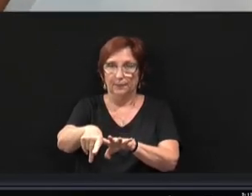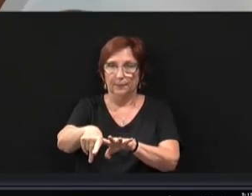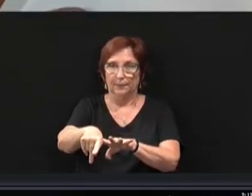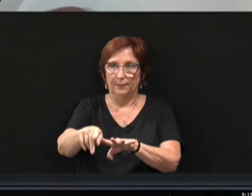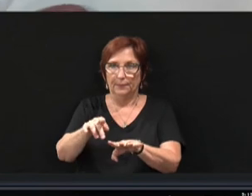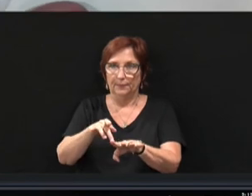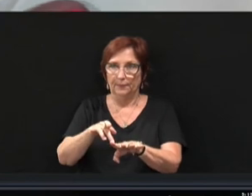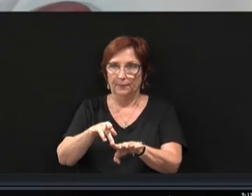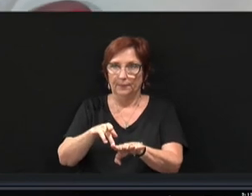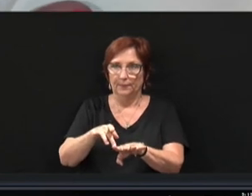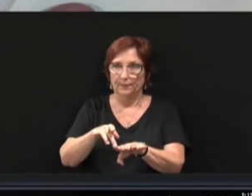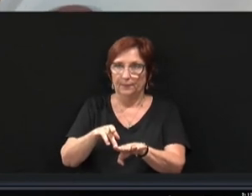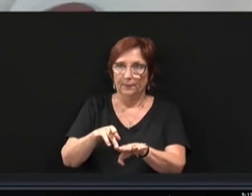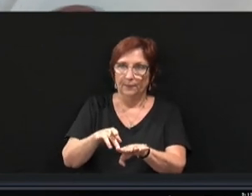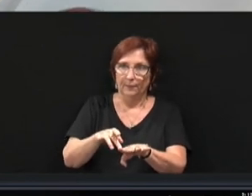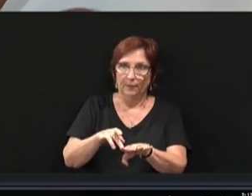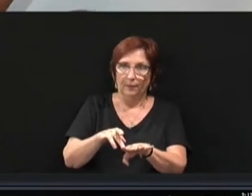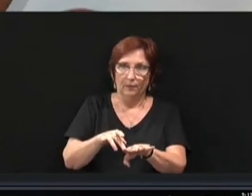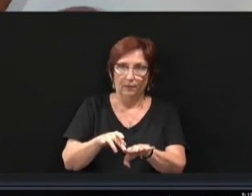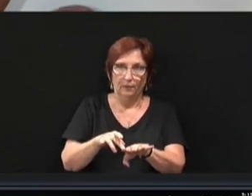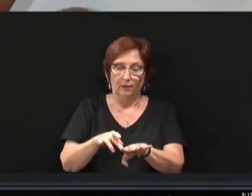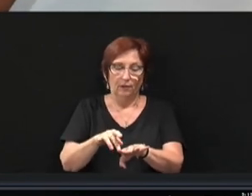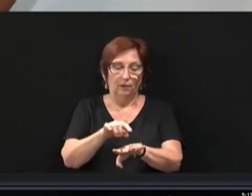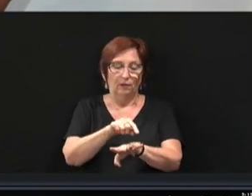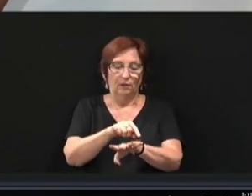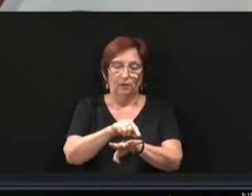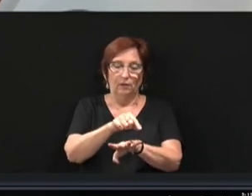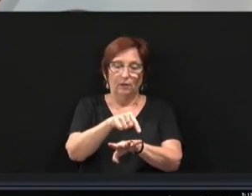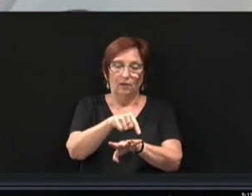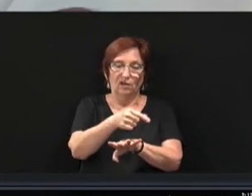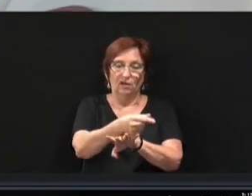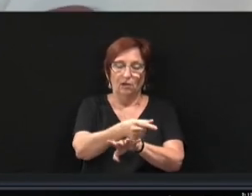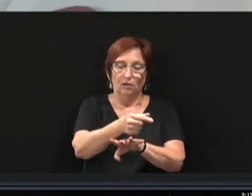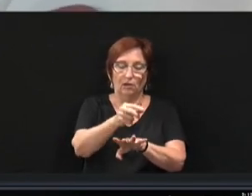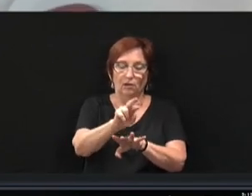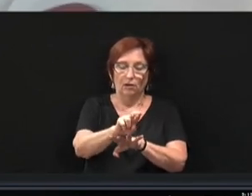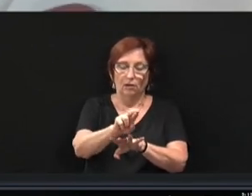We're going to go g-r-i-p. Let's do it together.